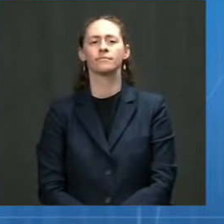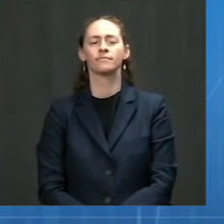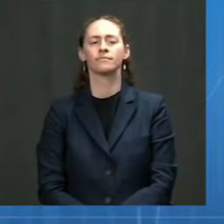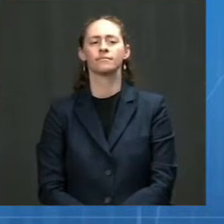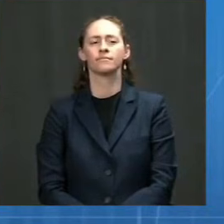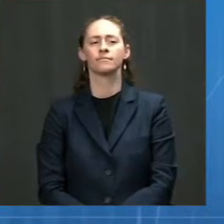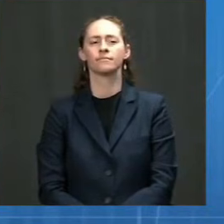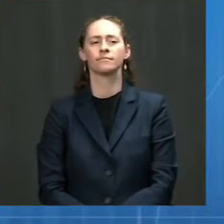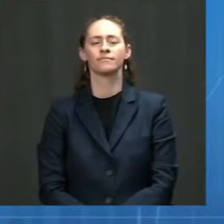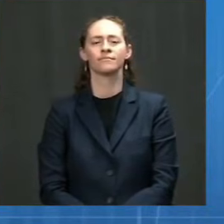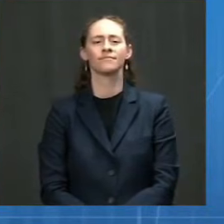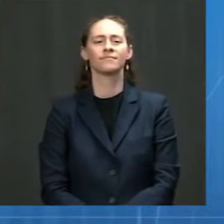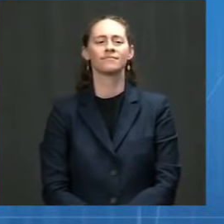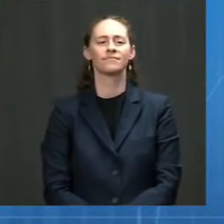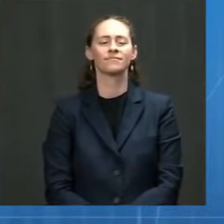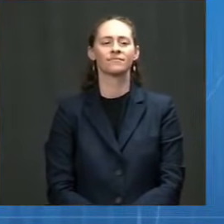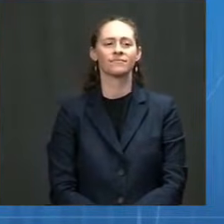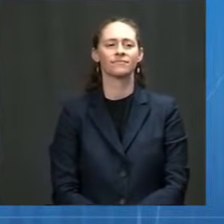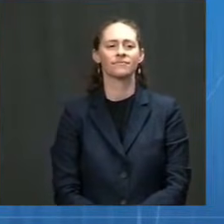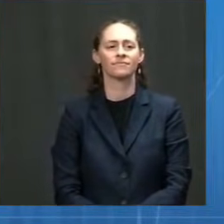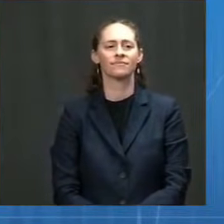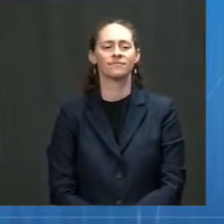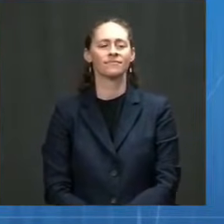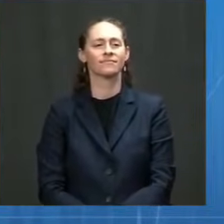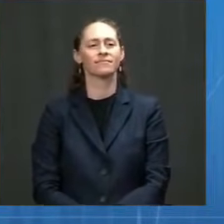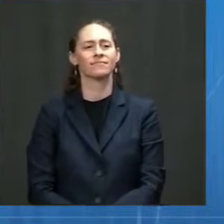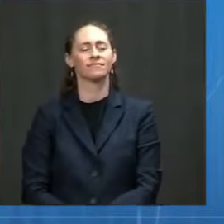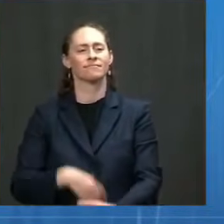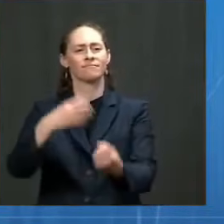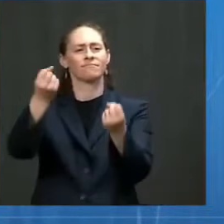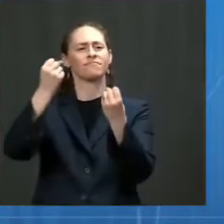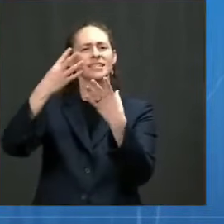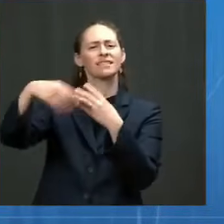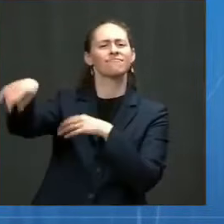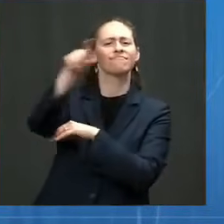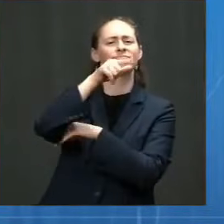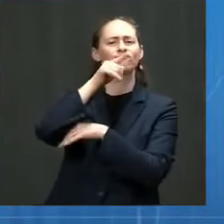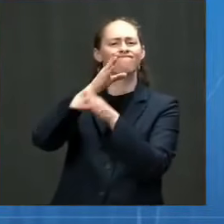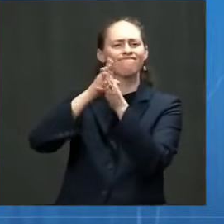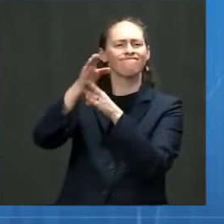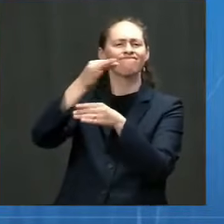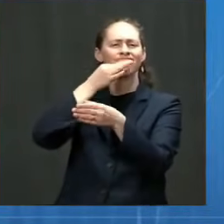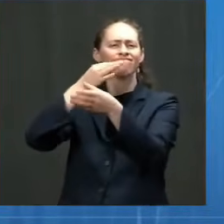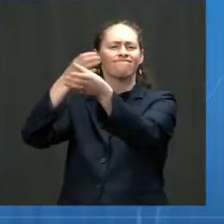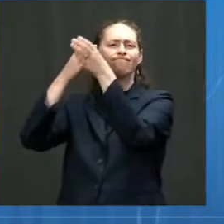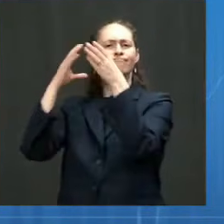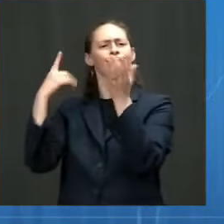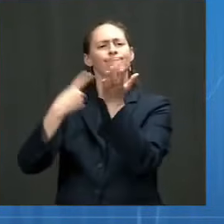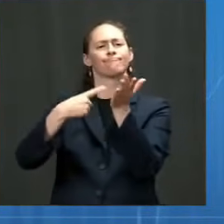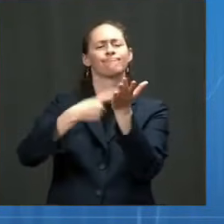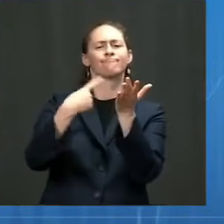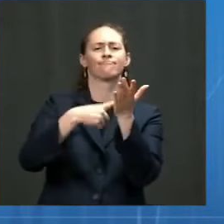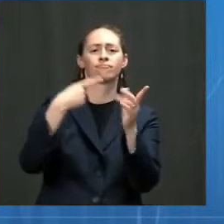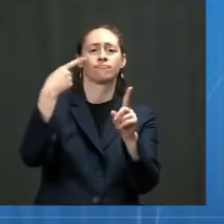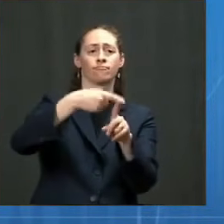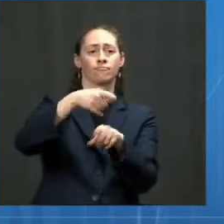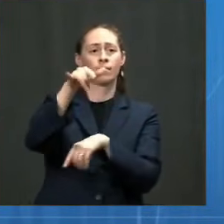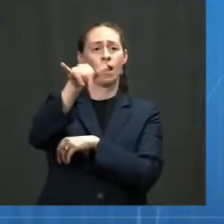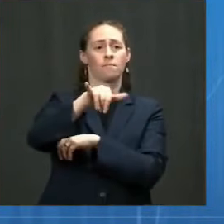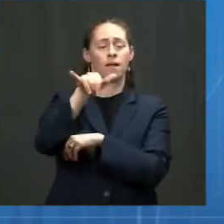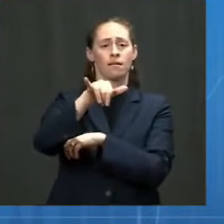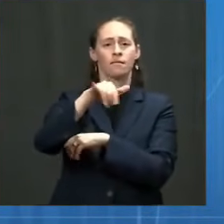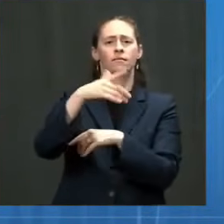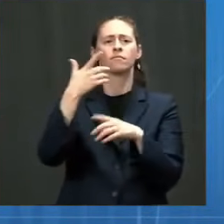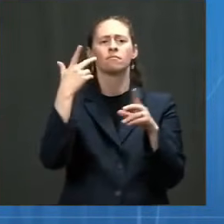Thank you. Many experts say that the falling antibody levels that Pfizer and today Moderna cite as evidence